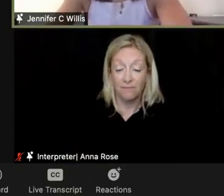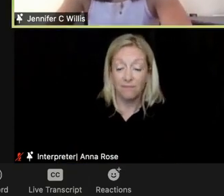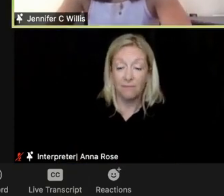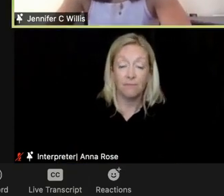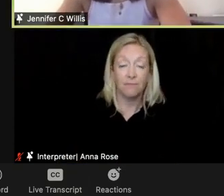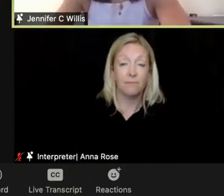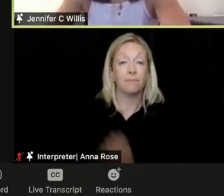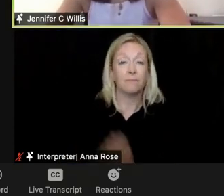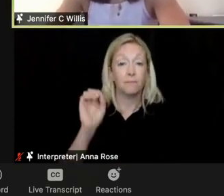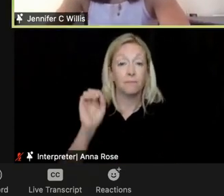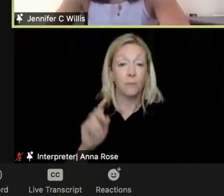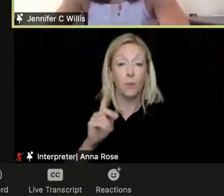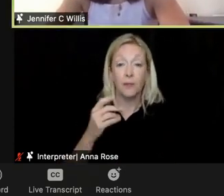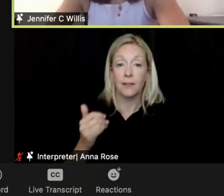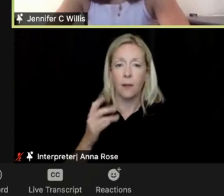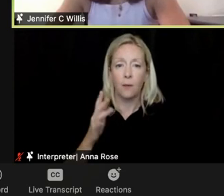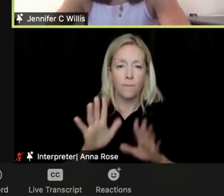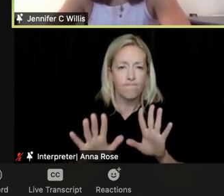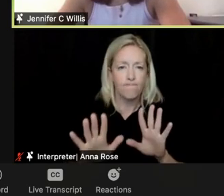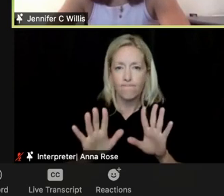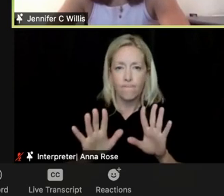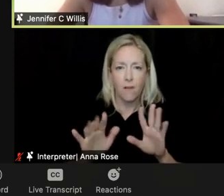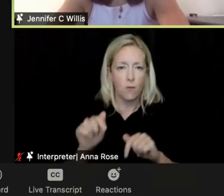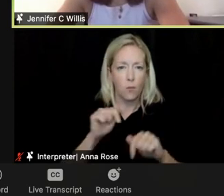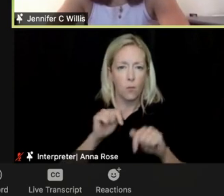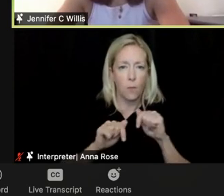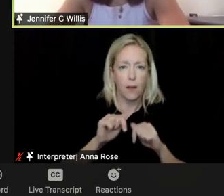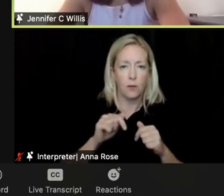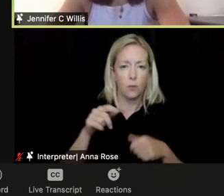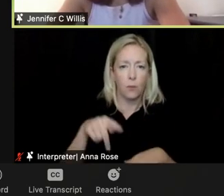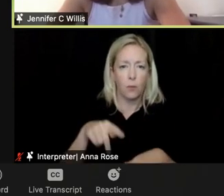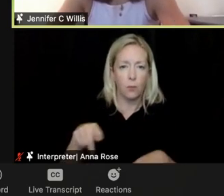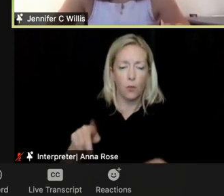All right, now I'm trying to remember how I get back